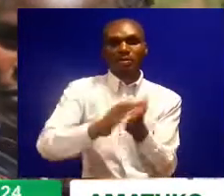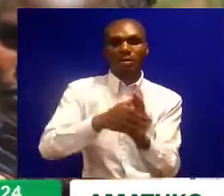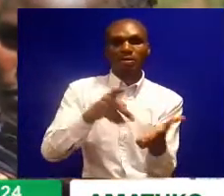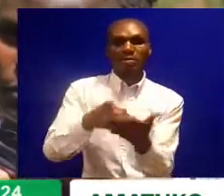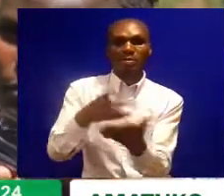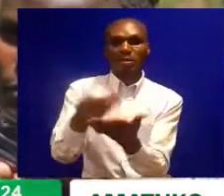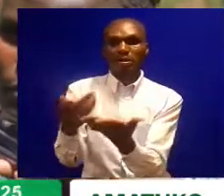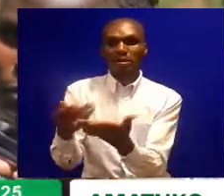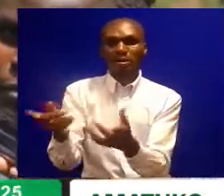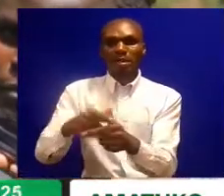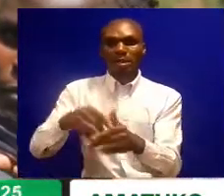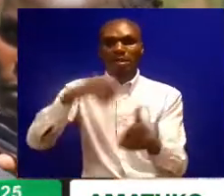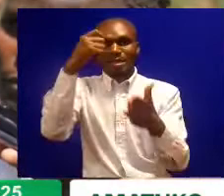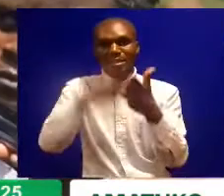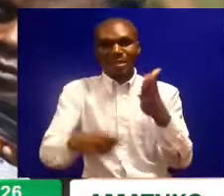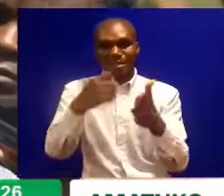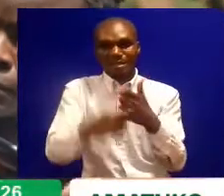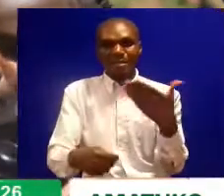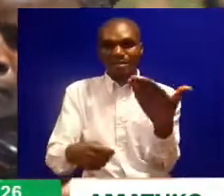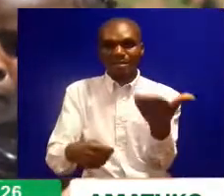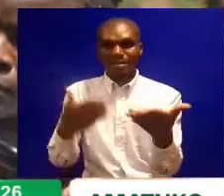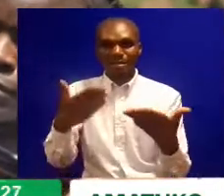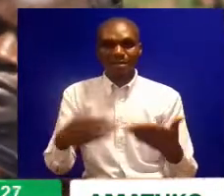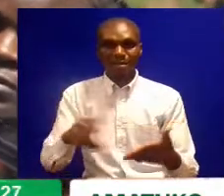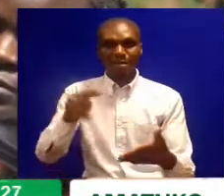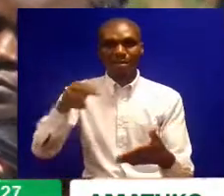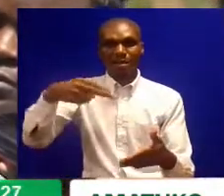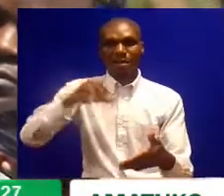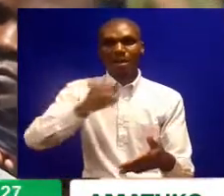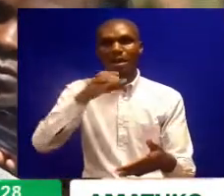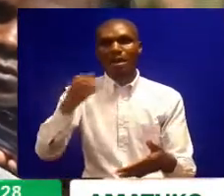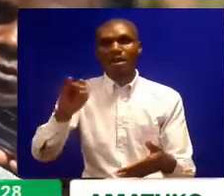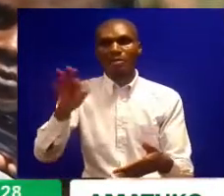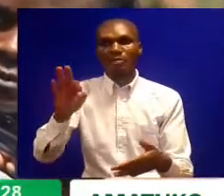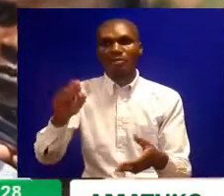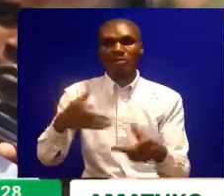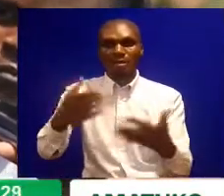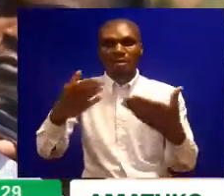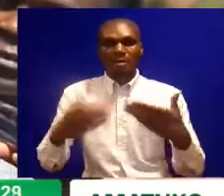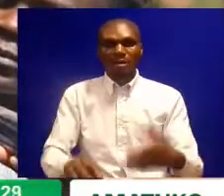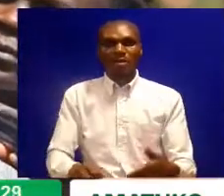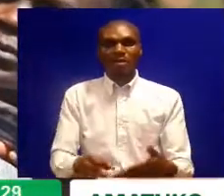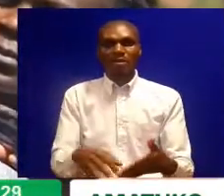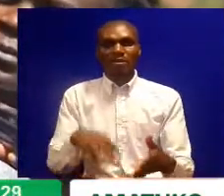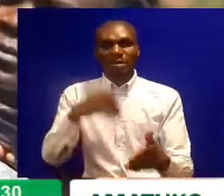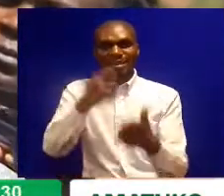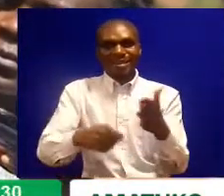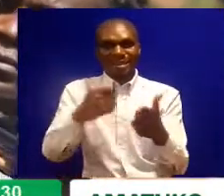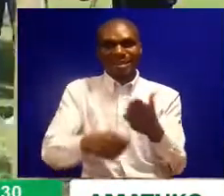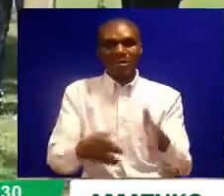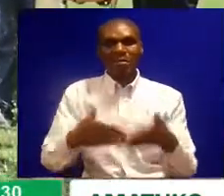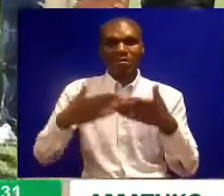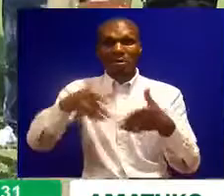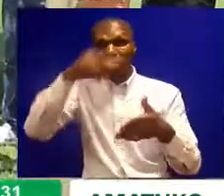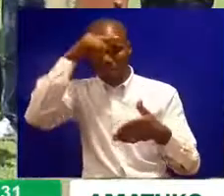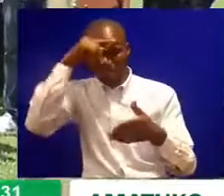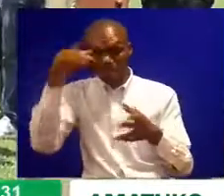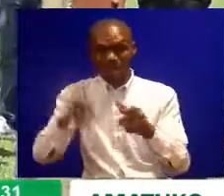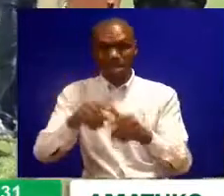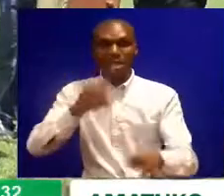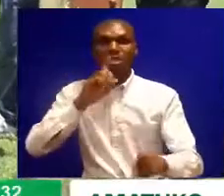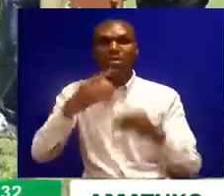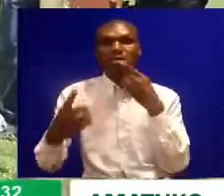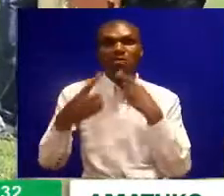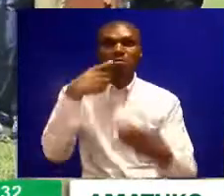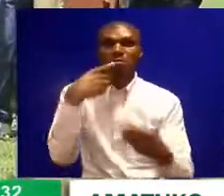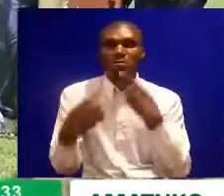na tiyanya ko nanjaji besi itu ja NHIF ye statutory deductions chichingwa na ko and this government bakwerera chinyomba